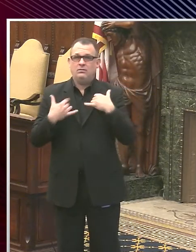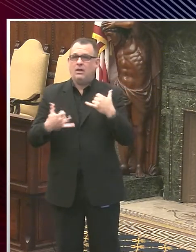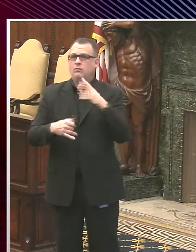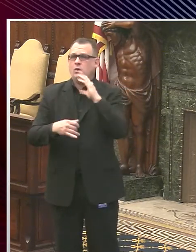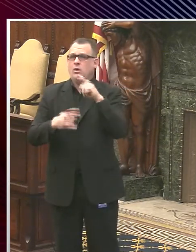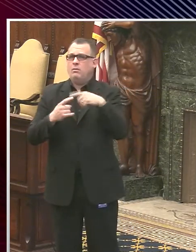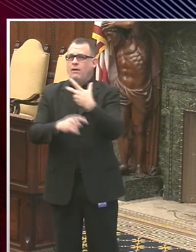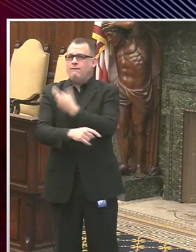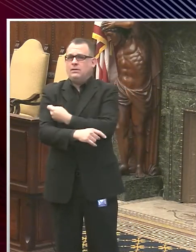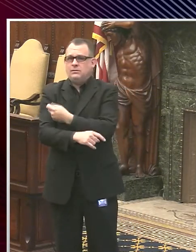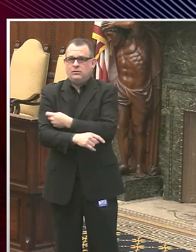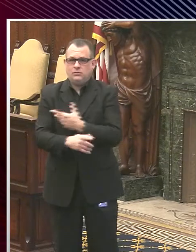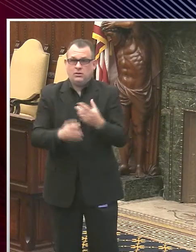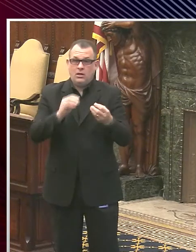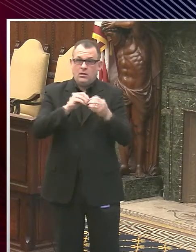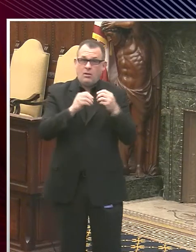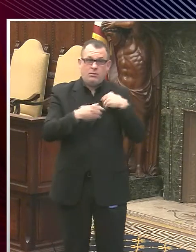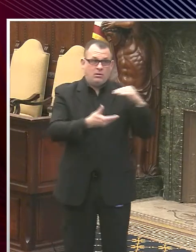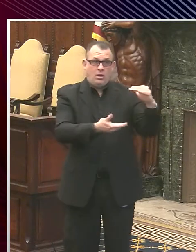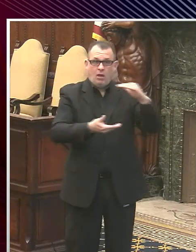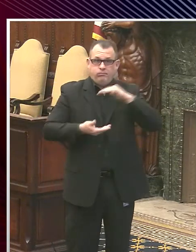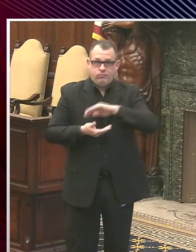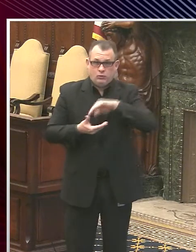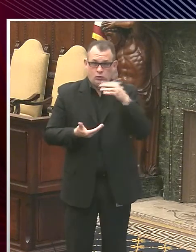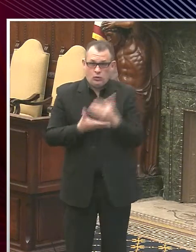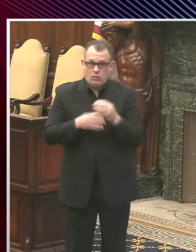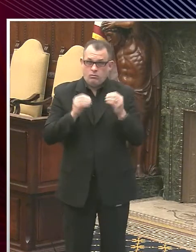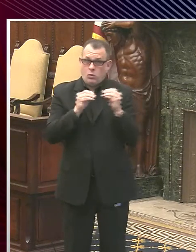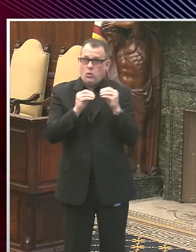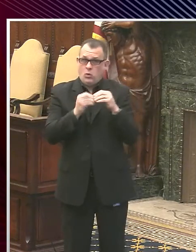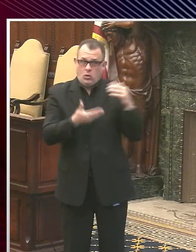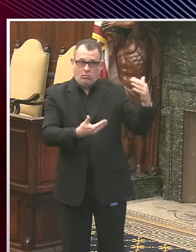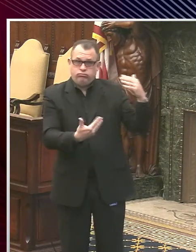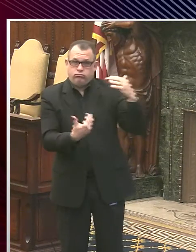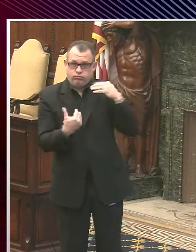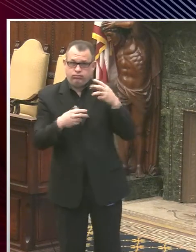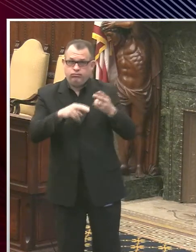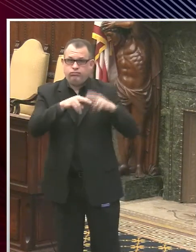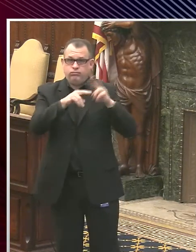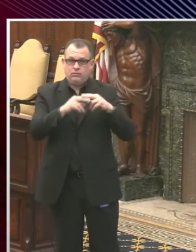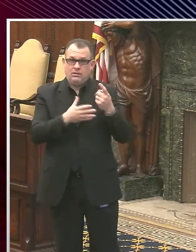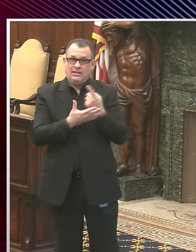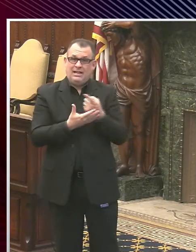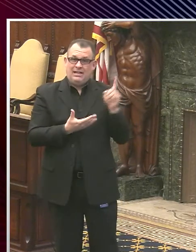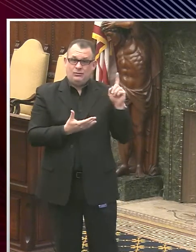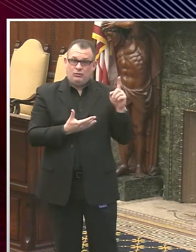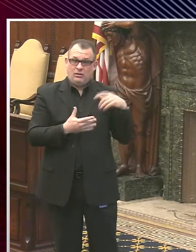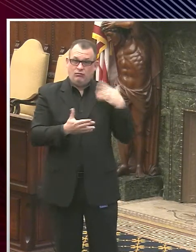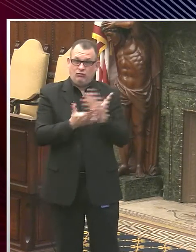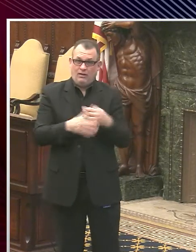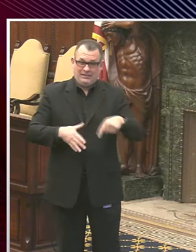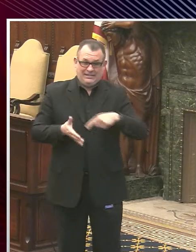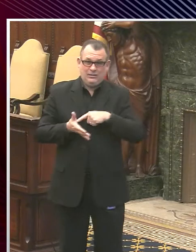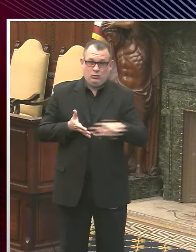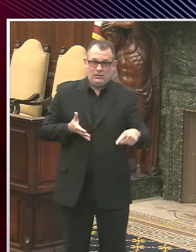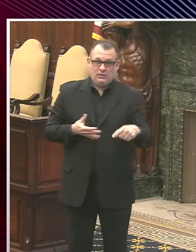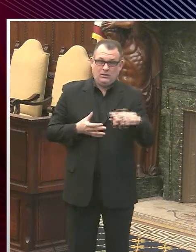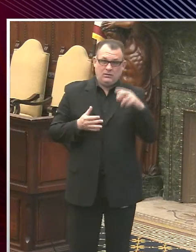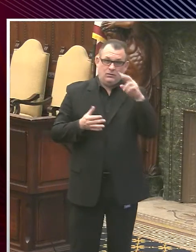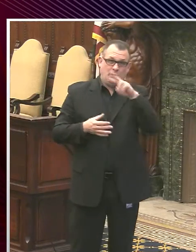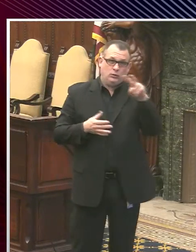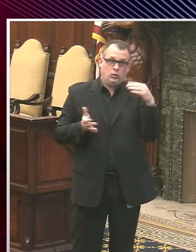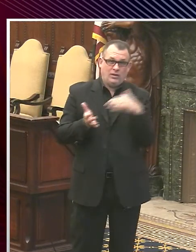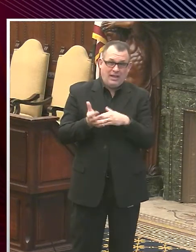Our supply of doses of vaccine continues to grow. Allocated to us last week for delivery this week were